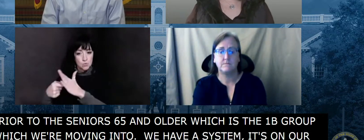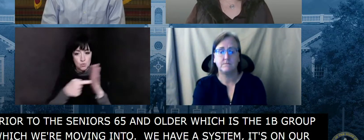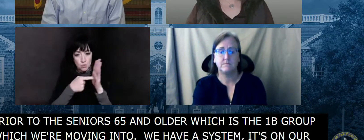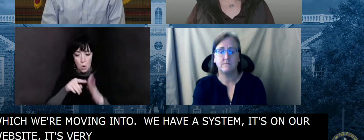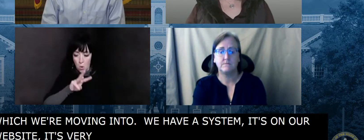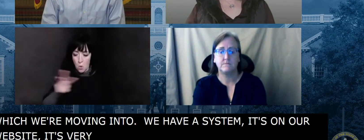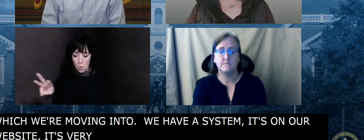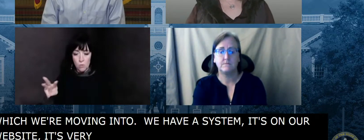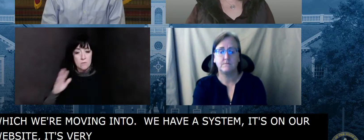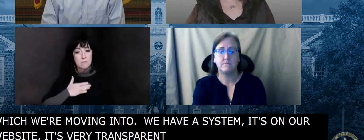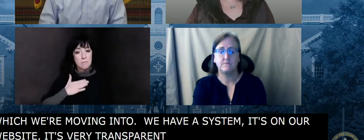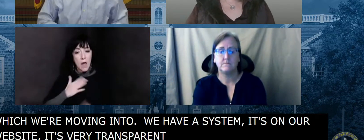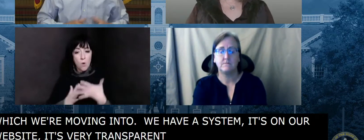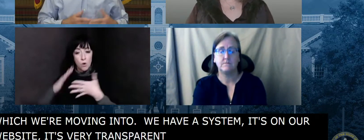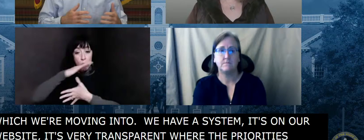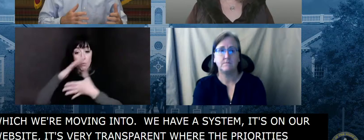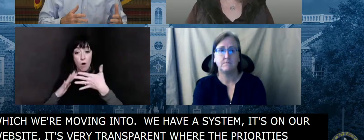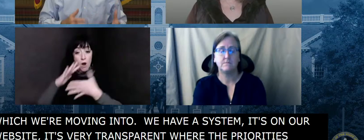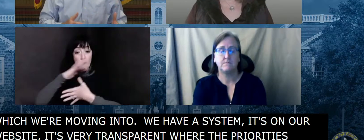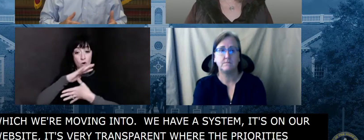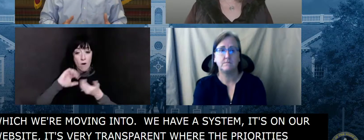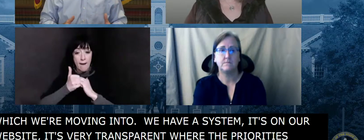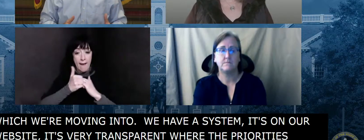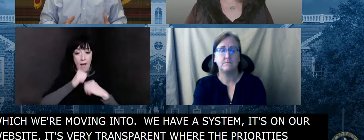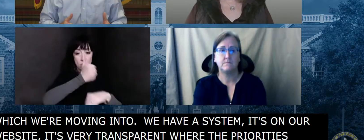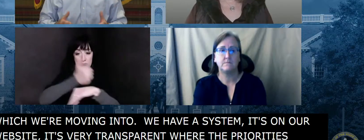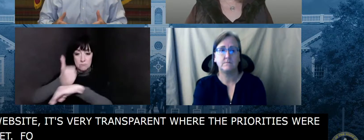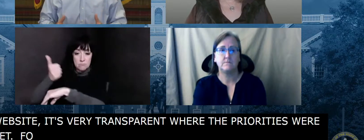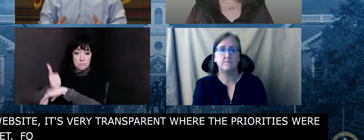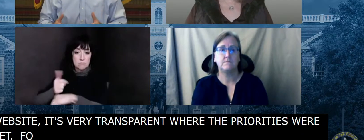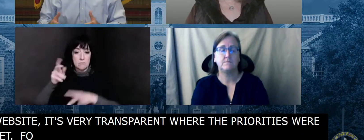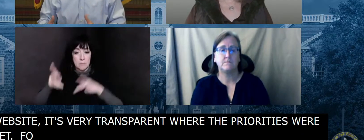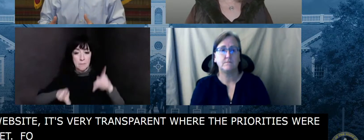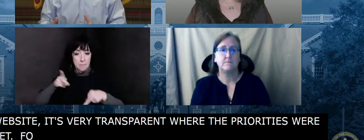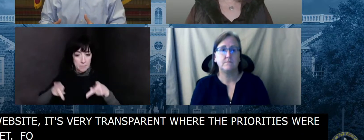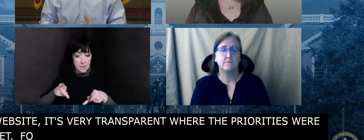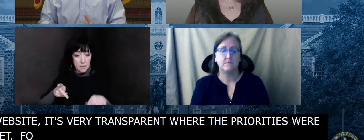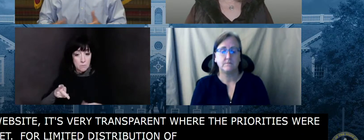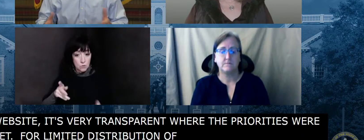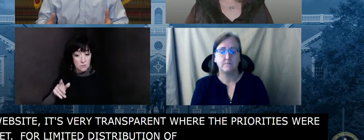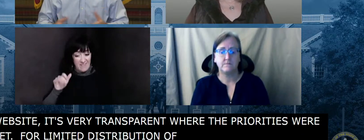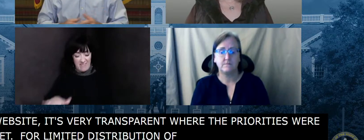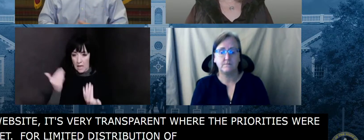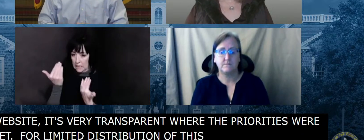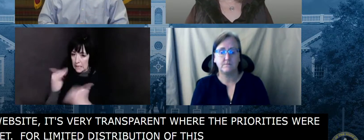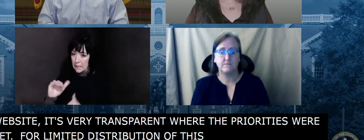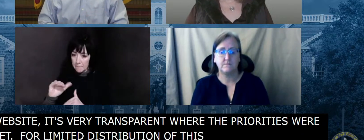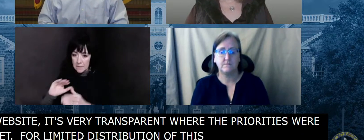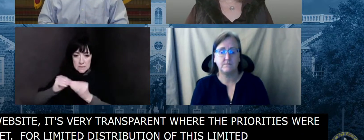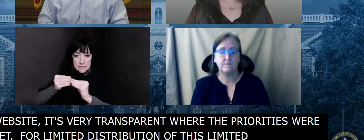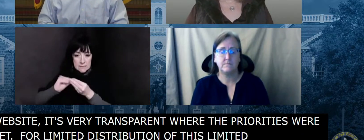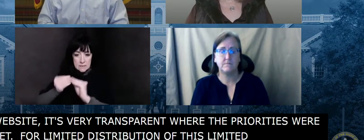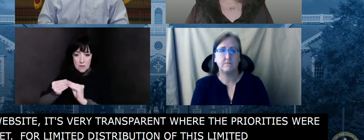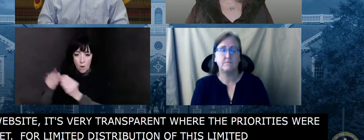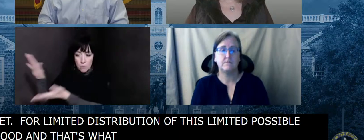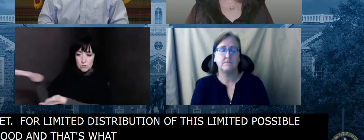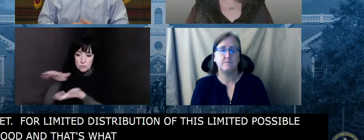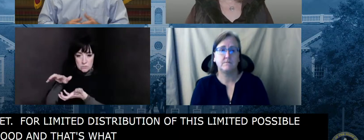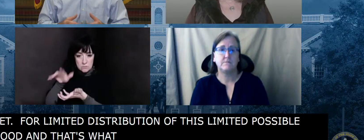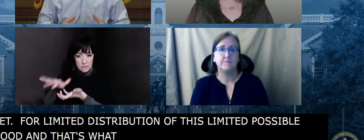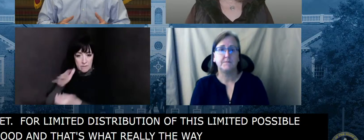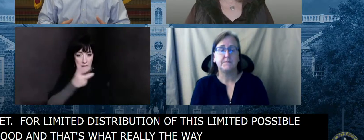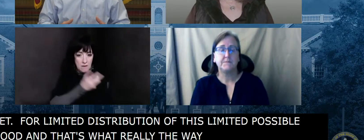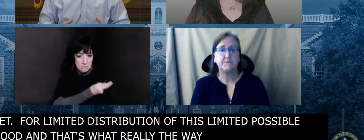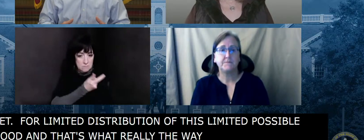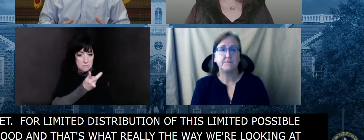set for the distribution of this limited public good. And that's what really the way we're looking at it. We're